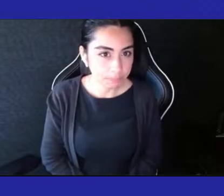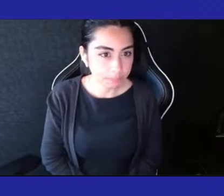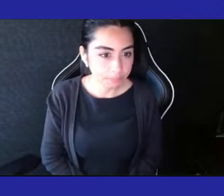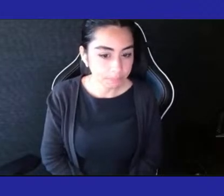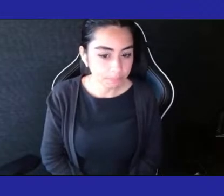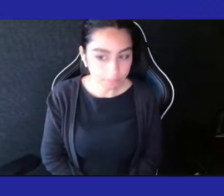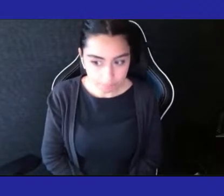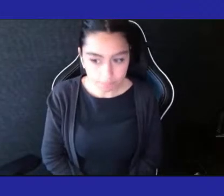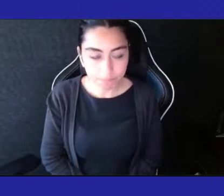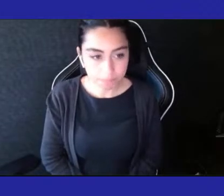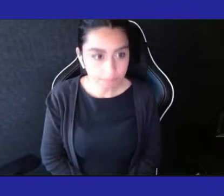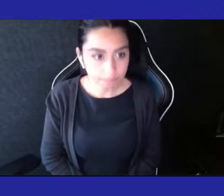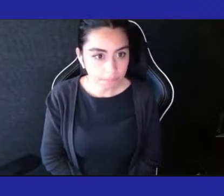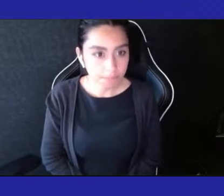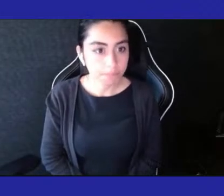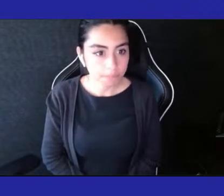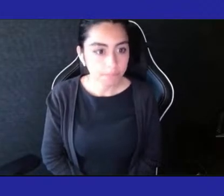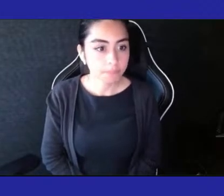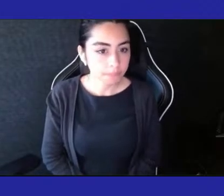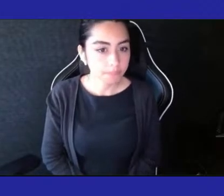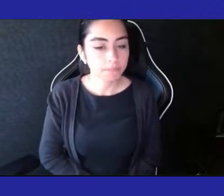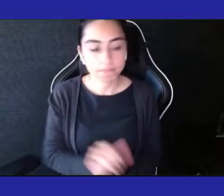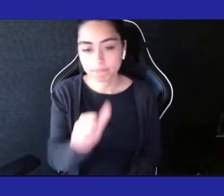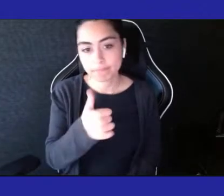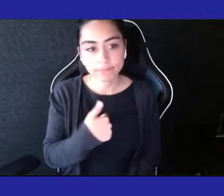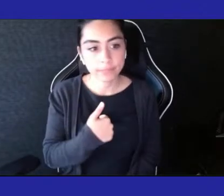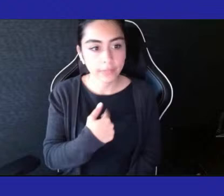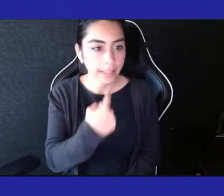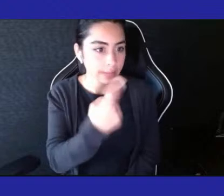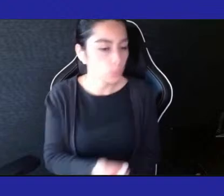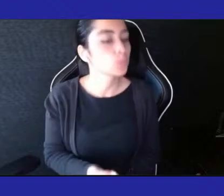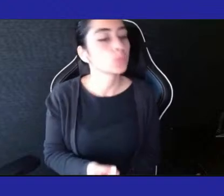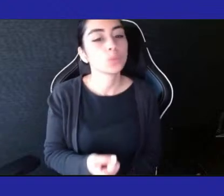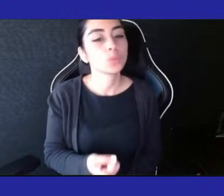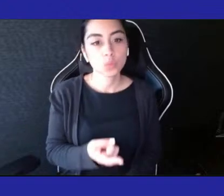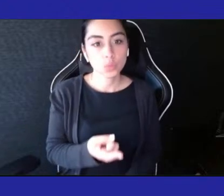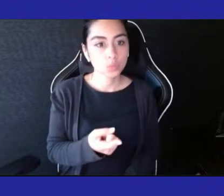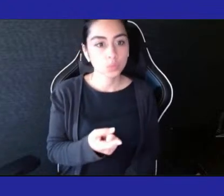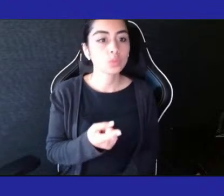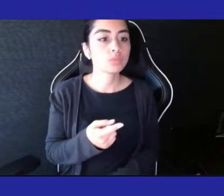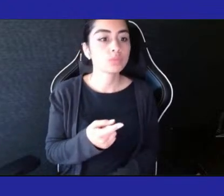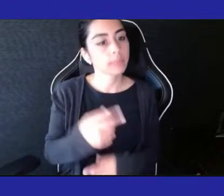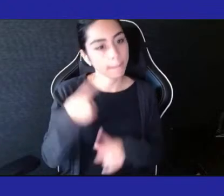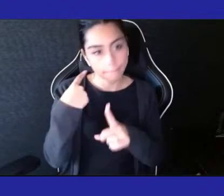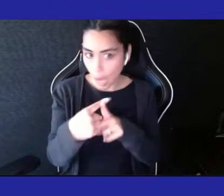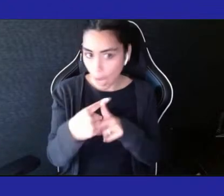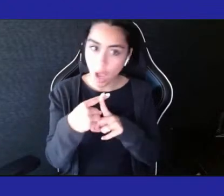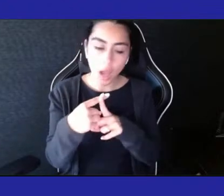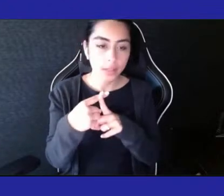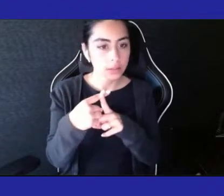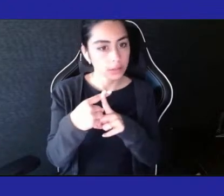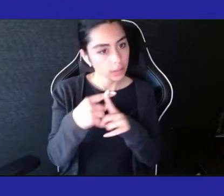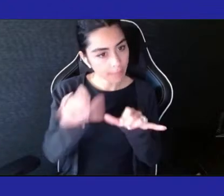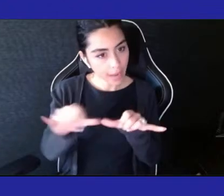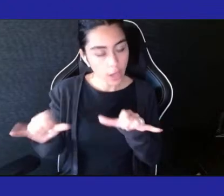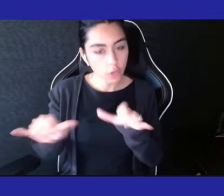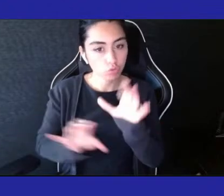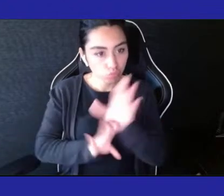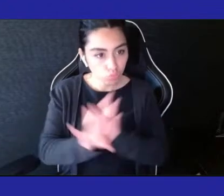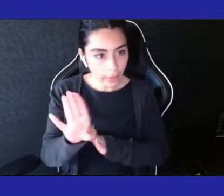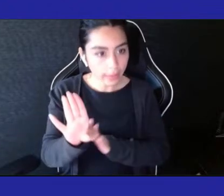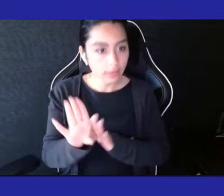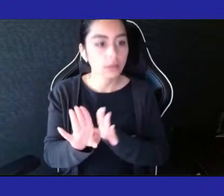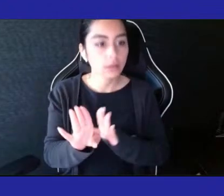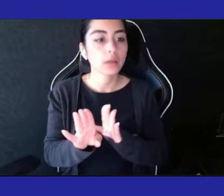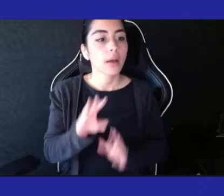Like I said, a very positive quarter. So on to our fourth slide, the positive trends here, financial sustainability. Our Metro Plus health